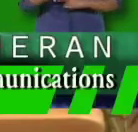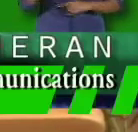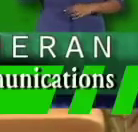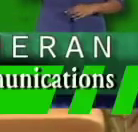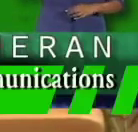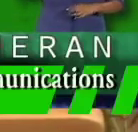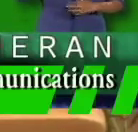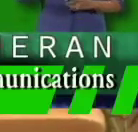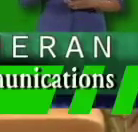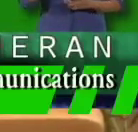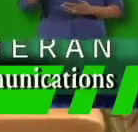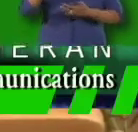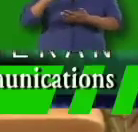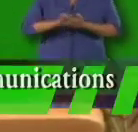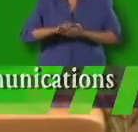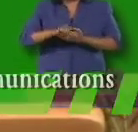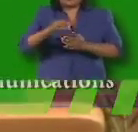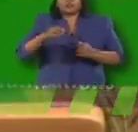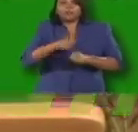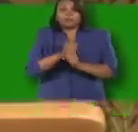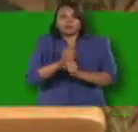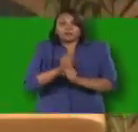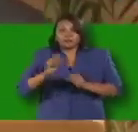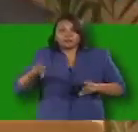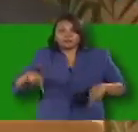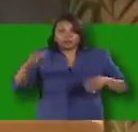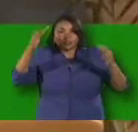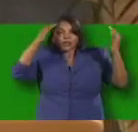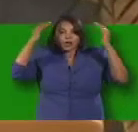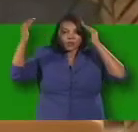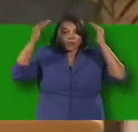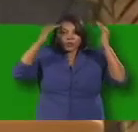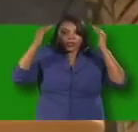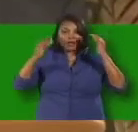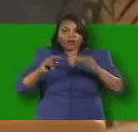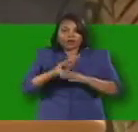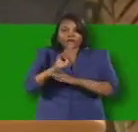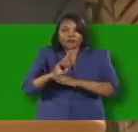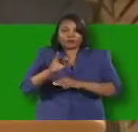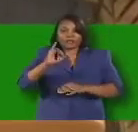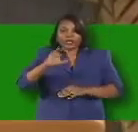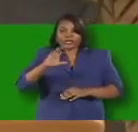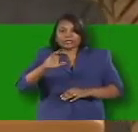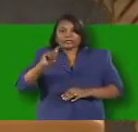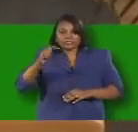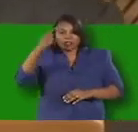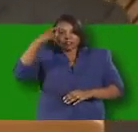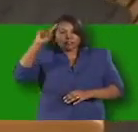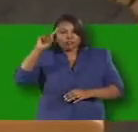part of our mission in certain creating the awareness on the use of ICTs in this particular instant